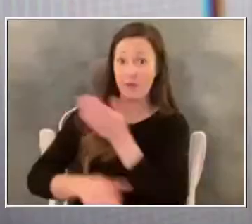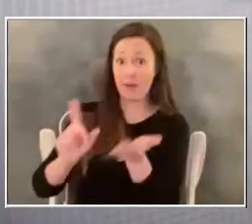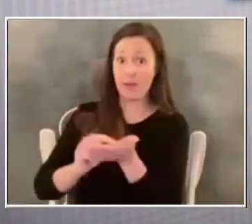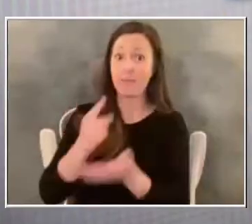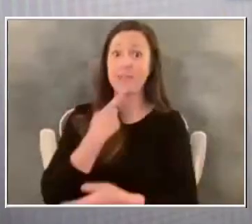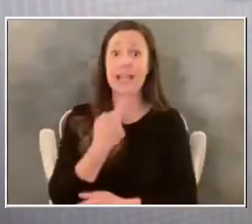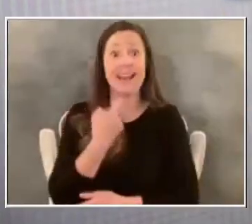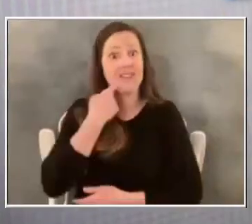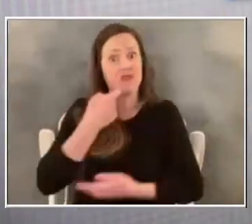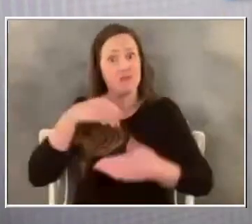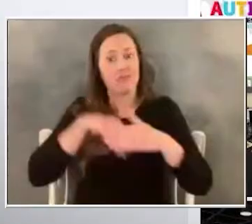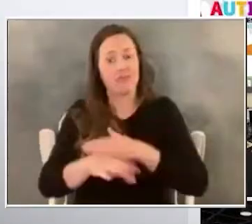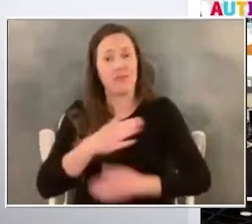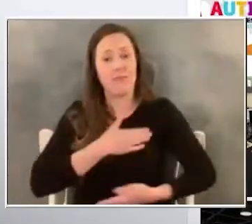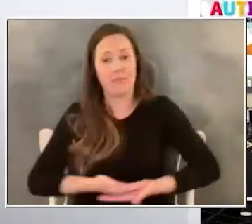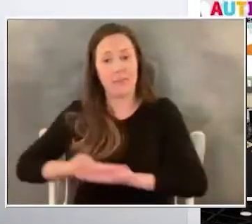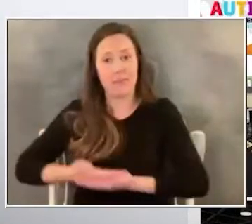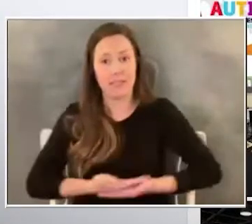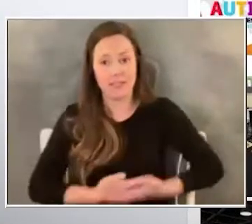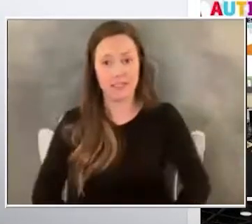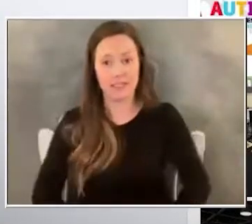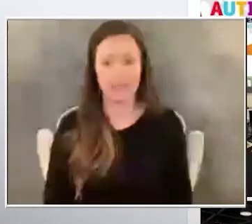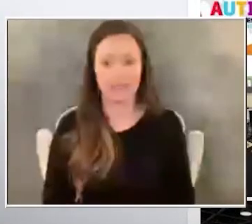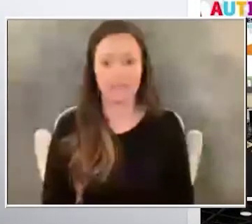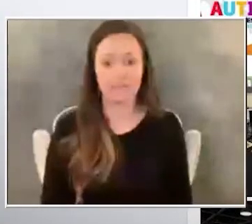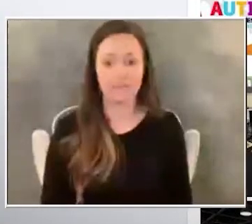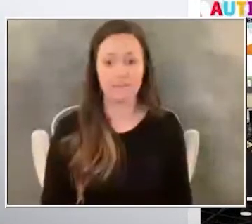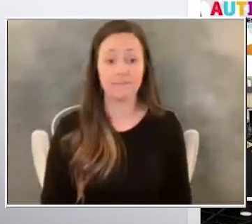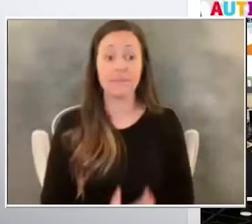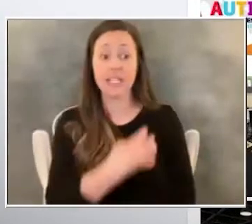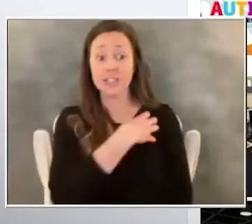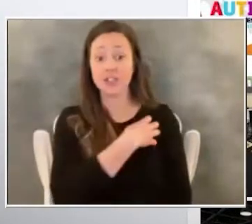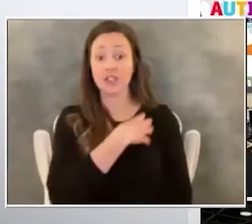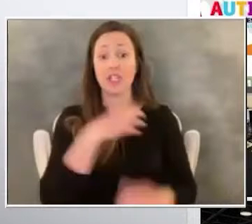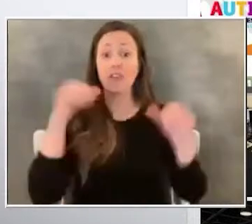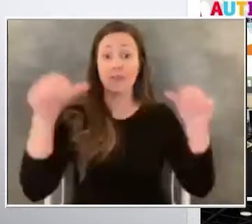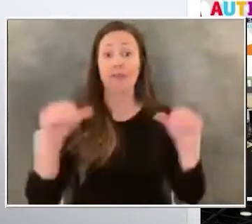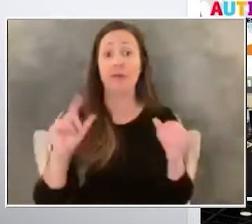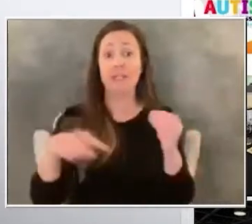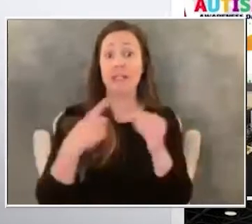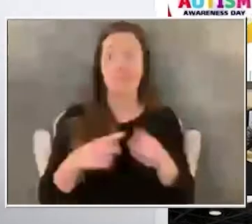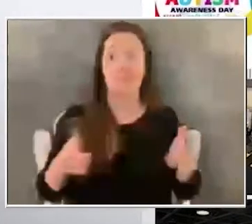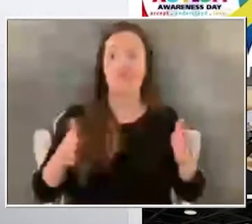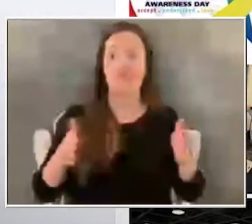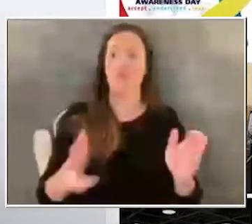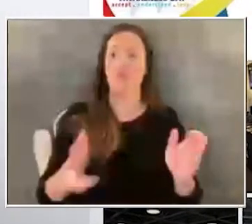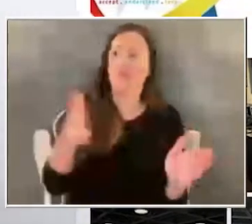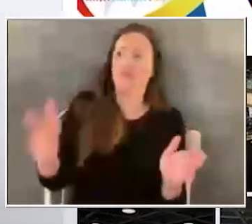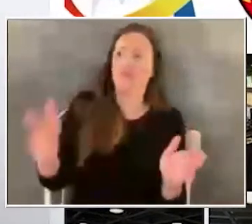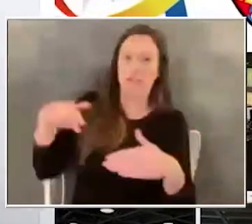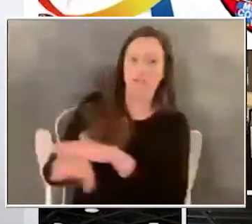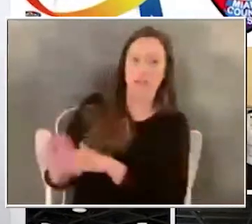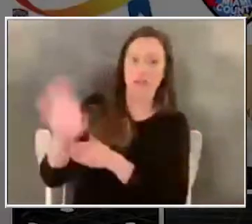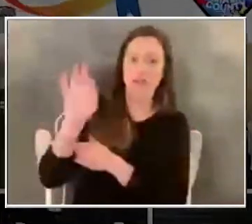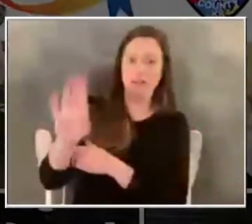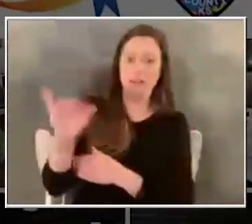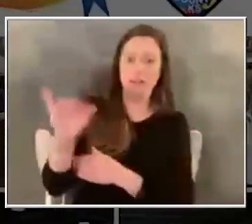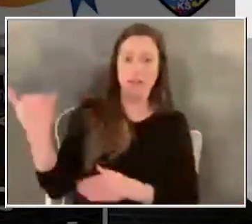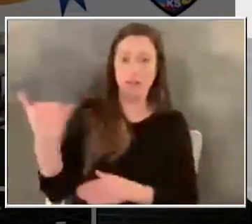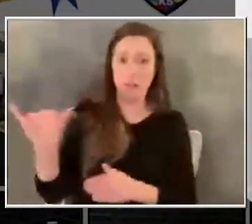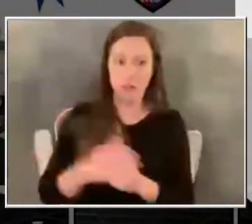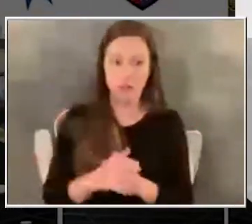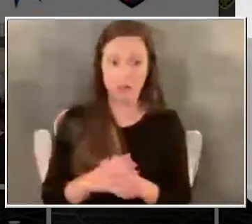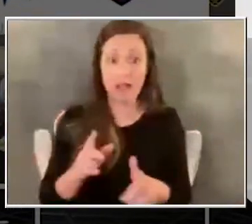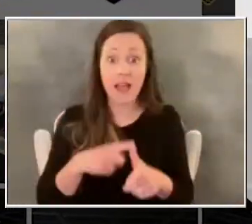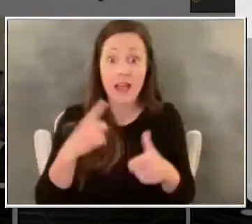baby." The sheriff posted about the roadside birth on Facebook, too. I just delivered my baby. And from there,